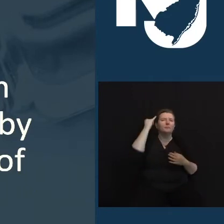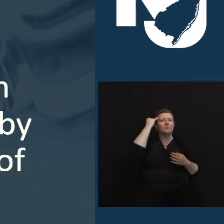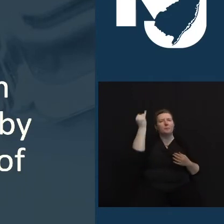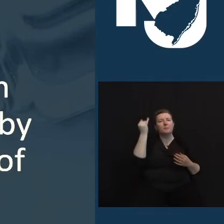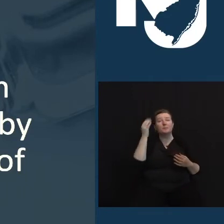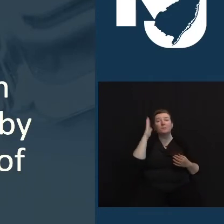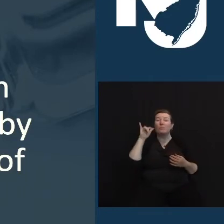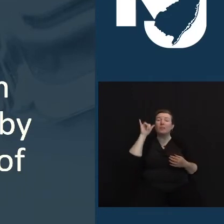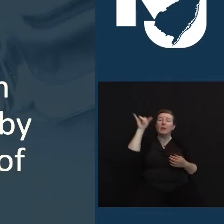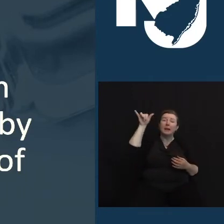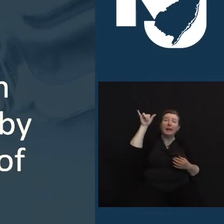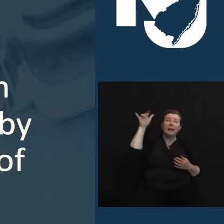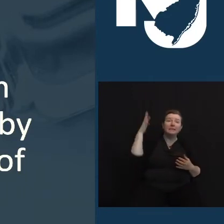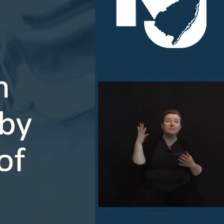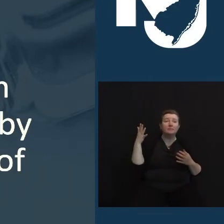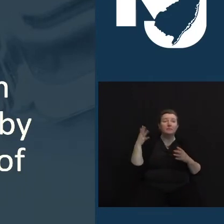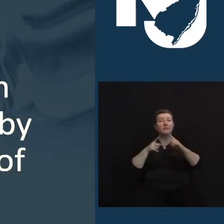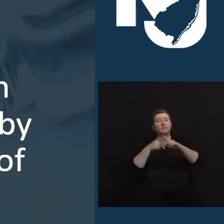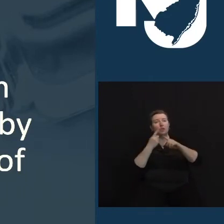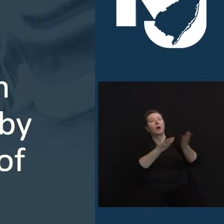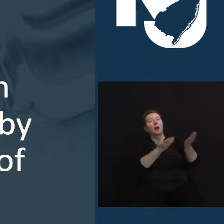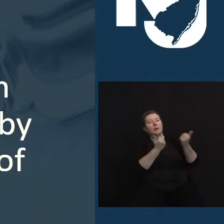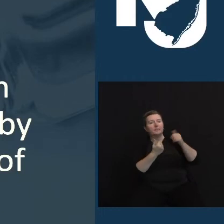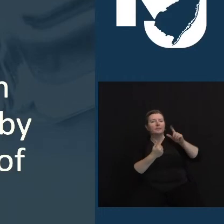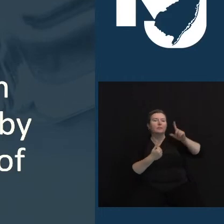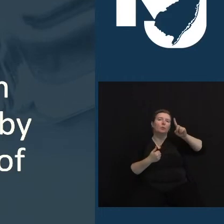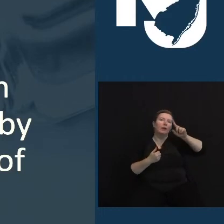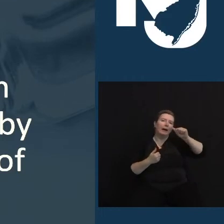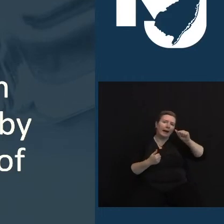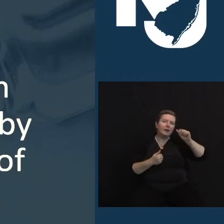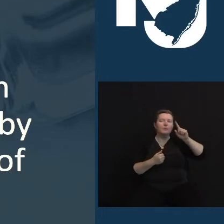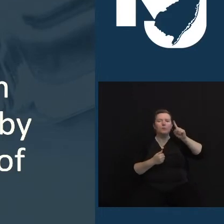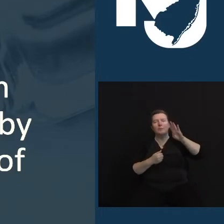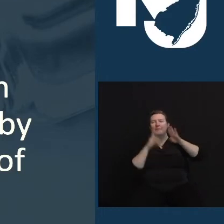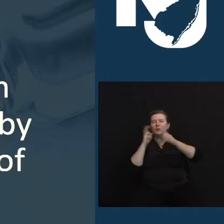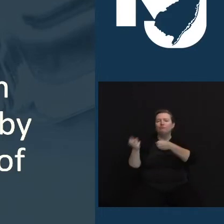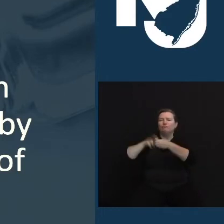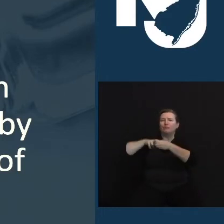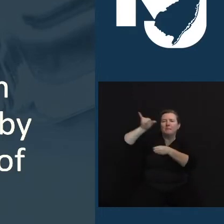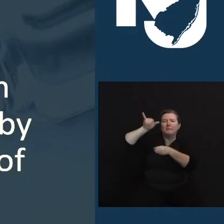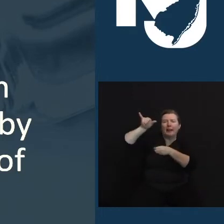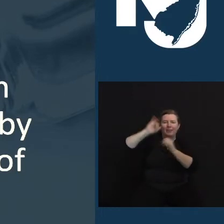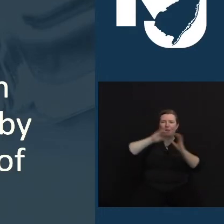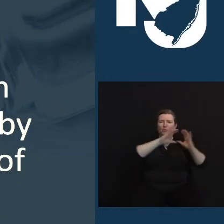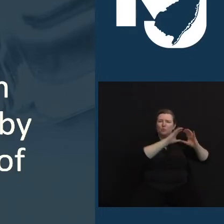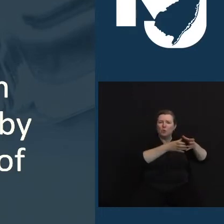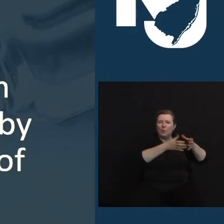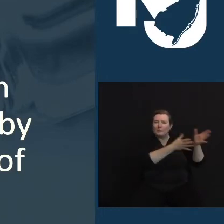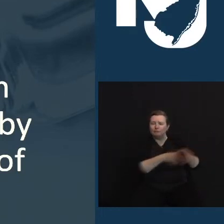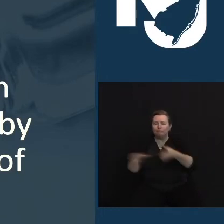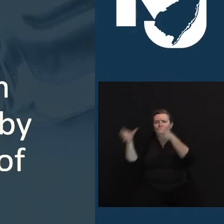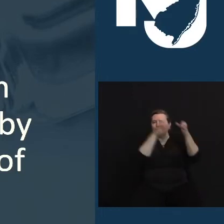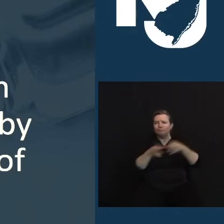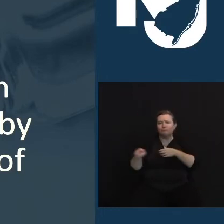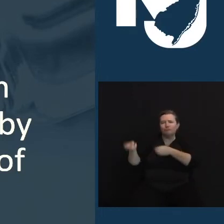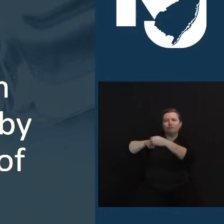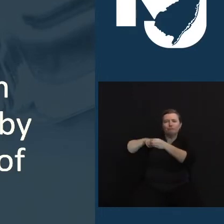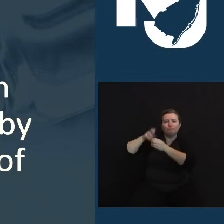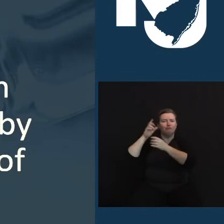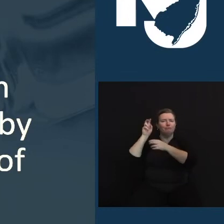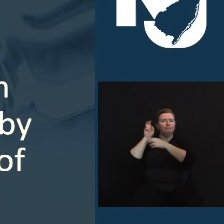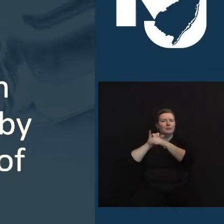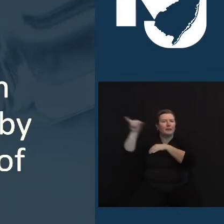go to 1B, they go to 1C, 1D. They don't wait for the last person or persons in 1A to get on the plane